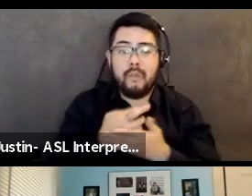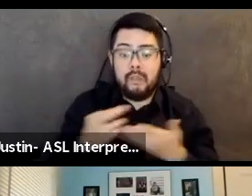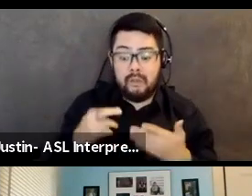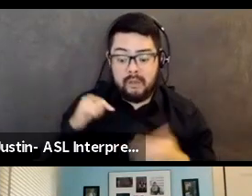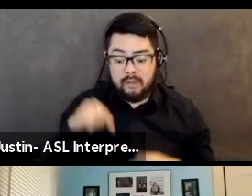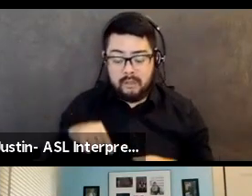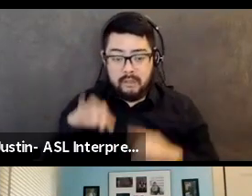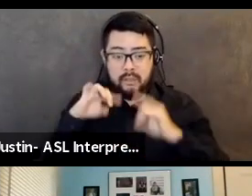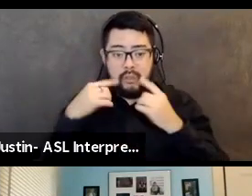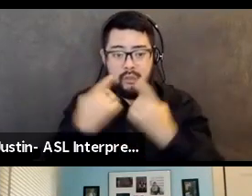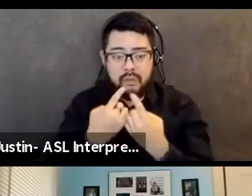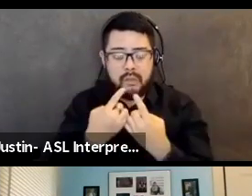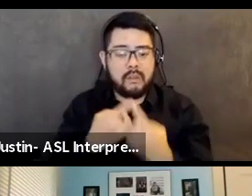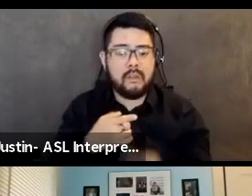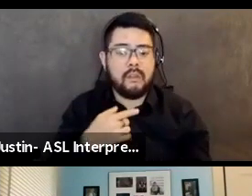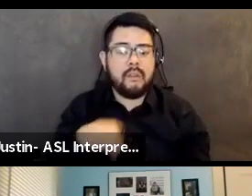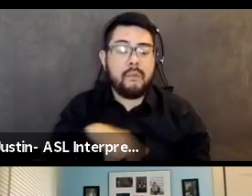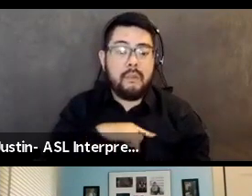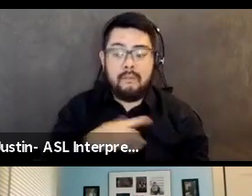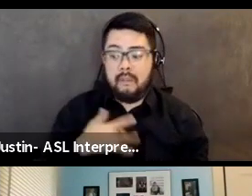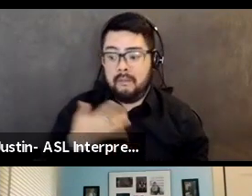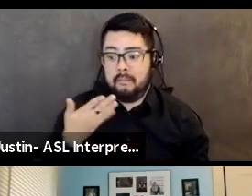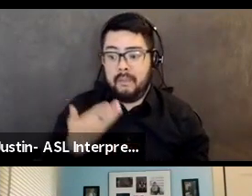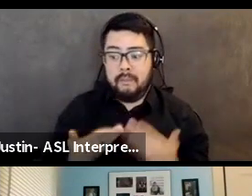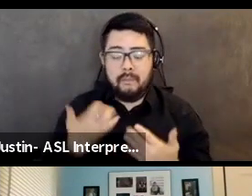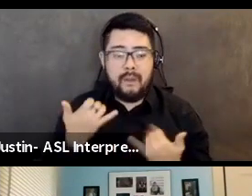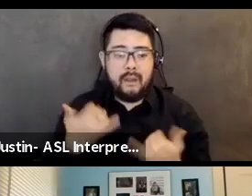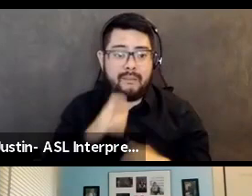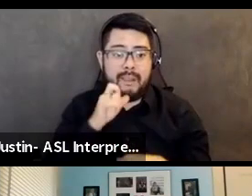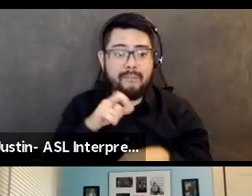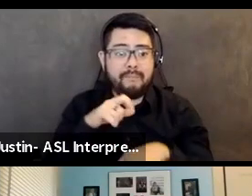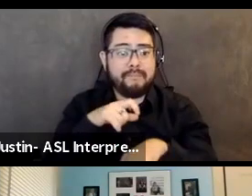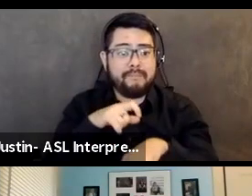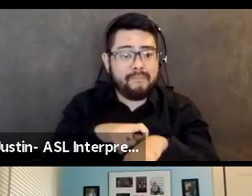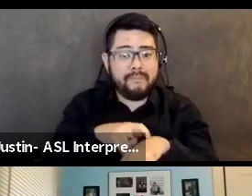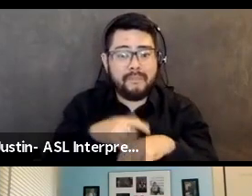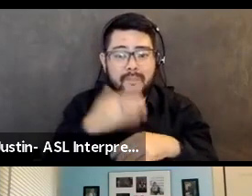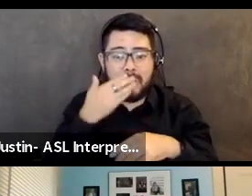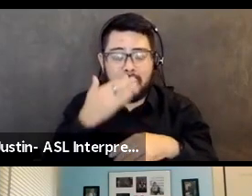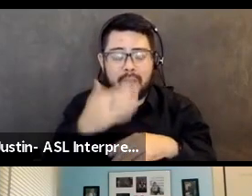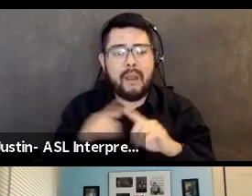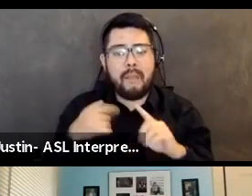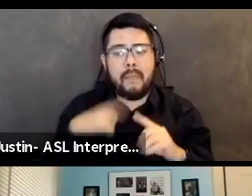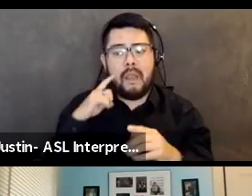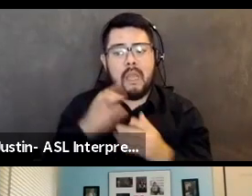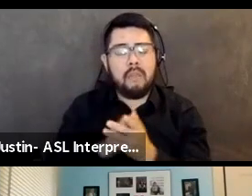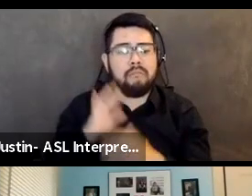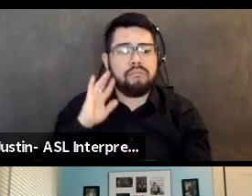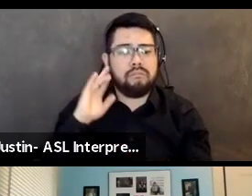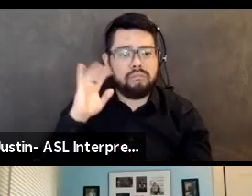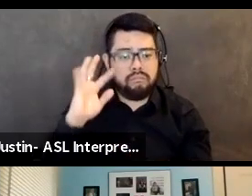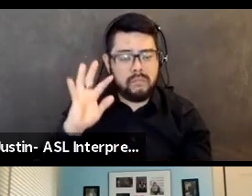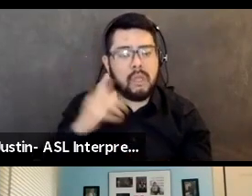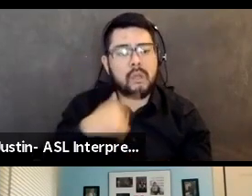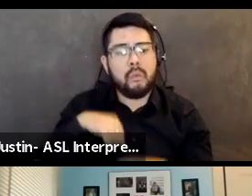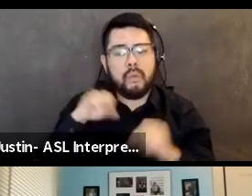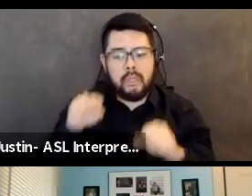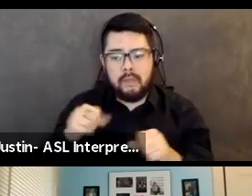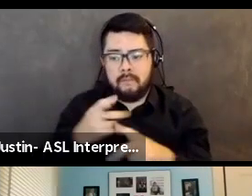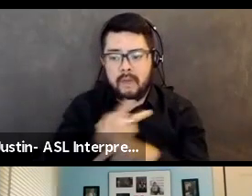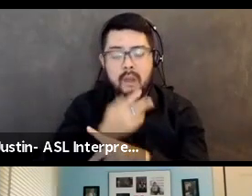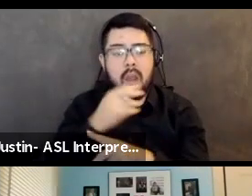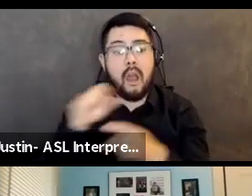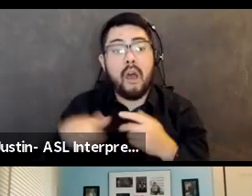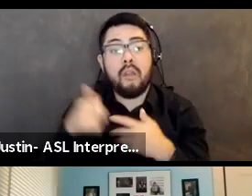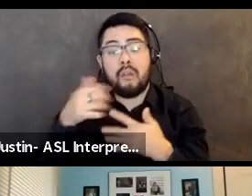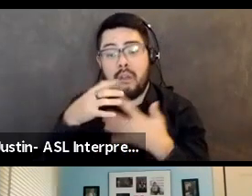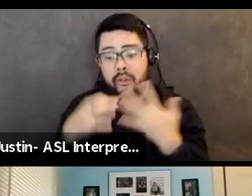we are not in a position to do that that that may be the case but i believe that we can get to a point where we are really providing different